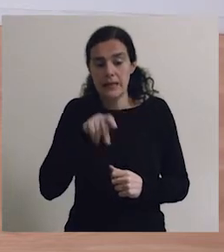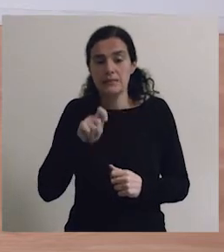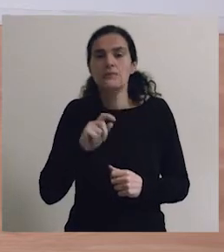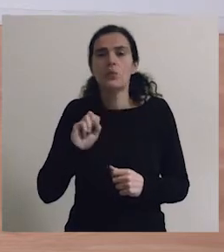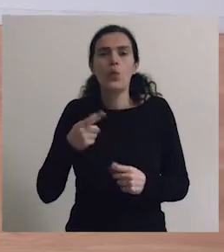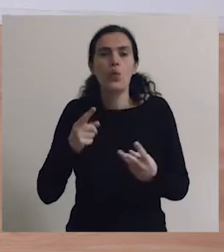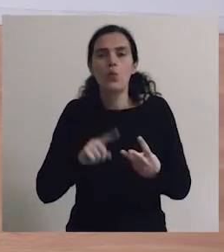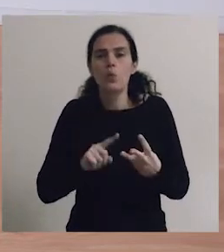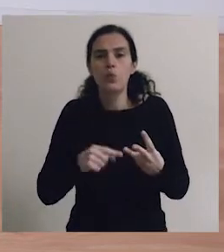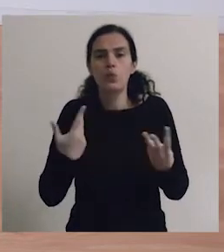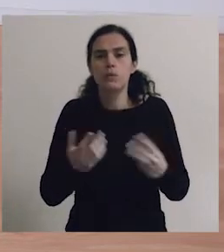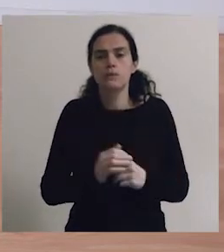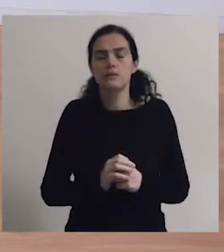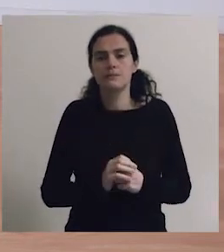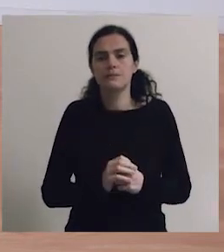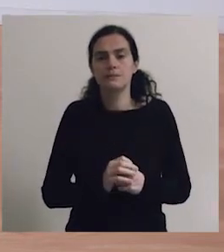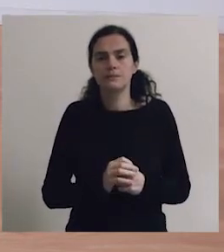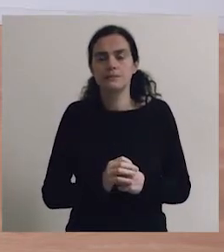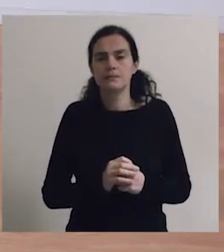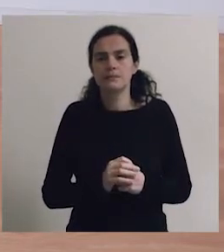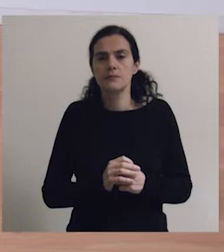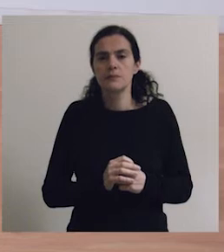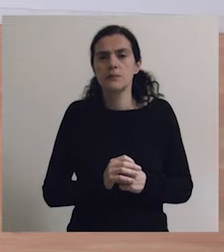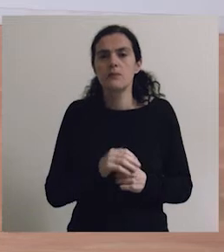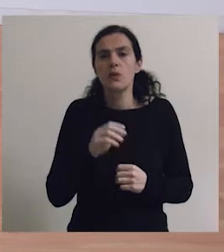Cézanne, whether you look at